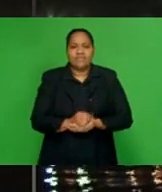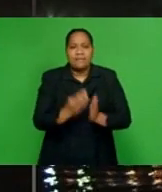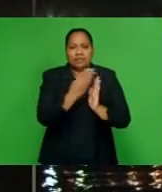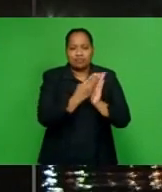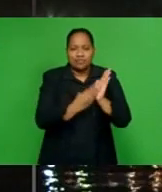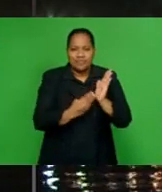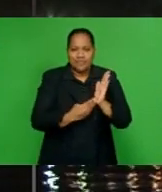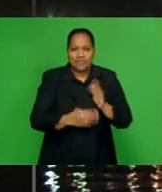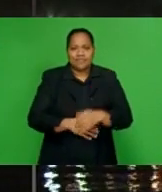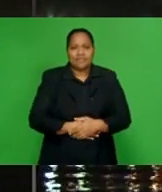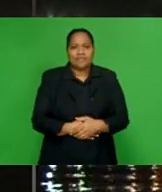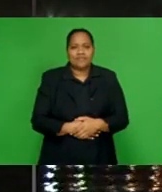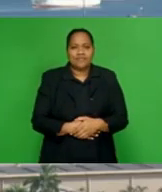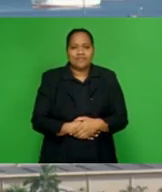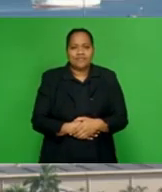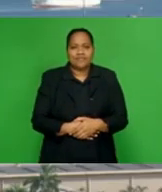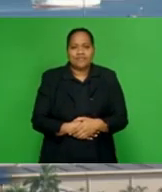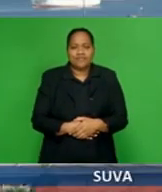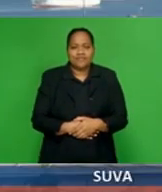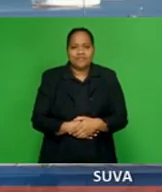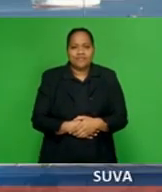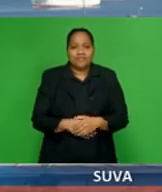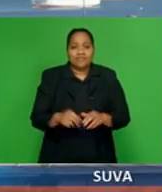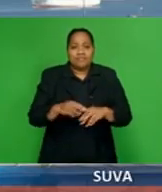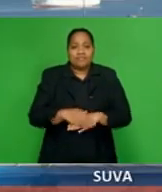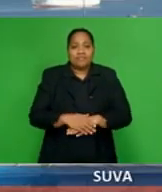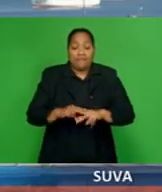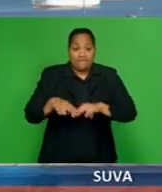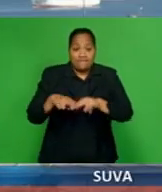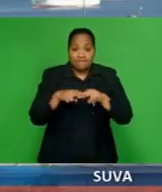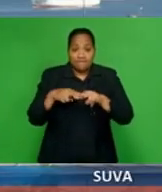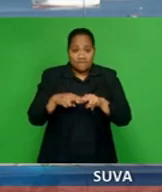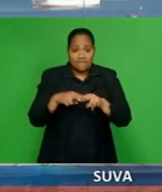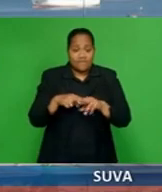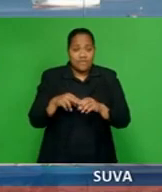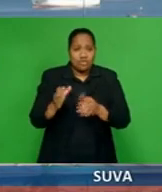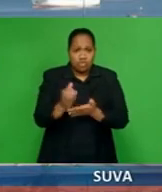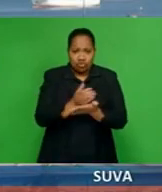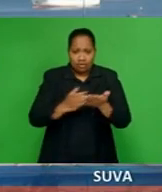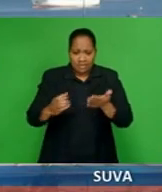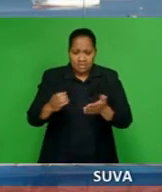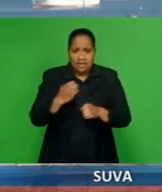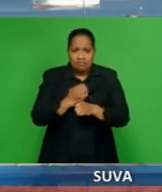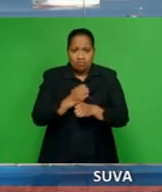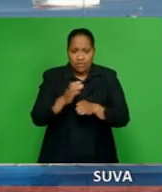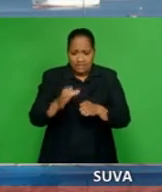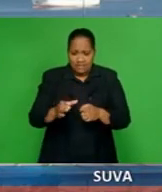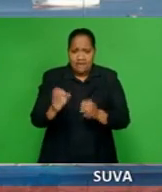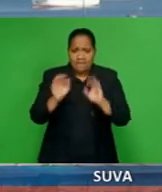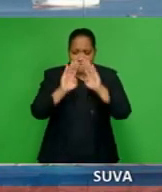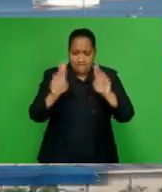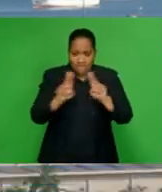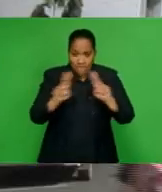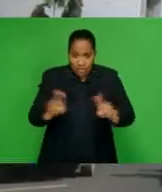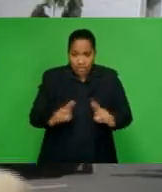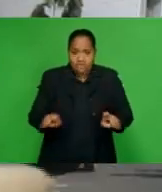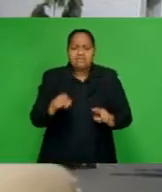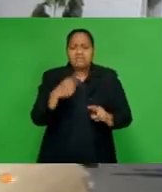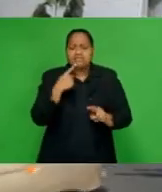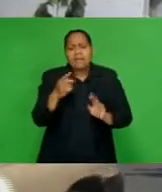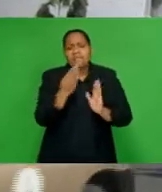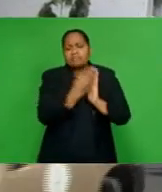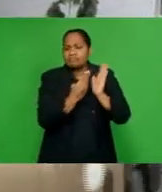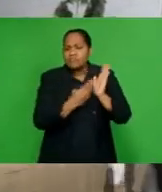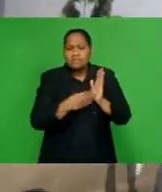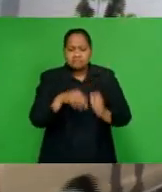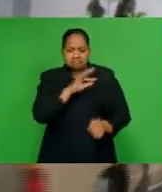has more. The Fiji Commerce and Employers Federation and retailers believe the budget has benefits for everyone and